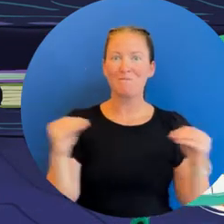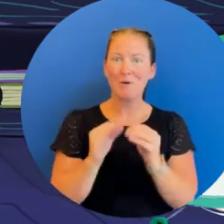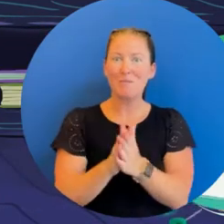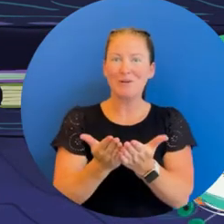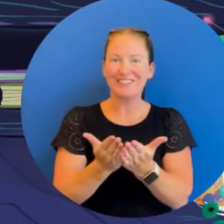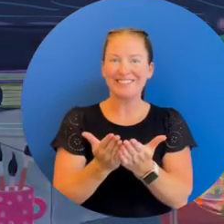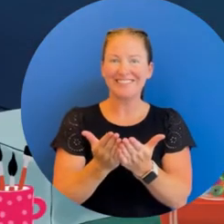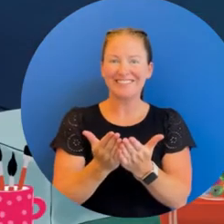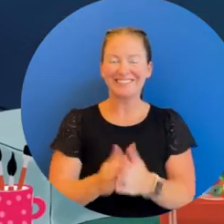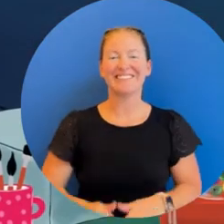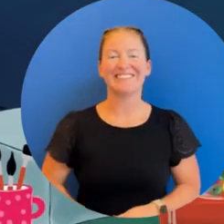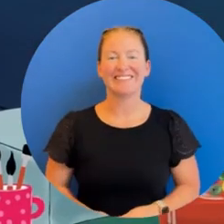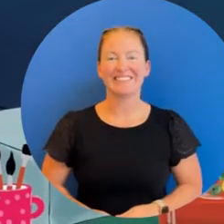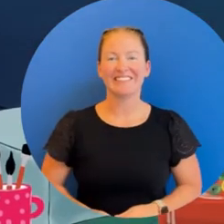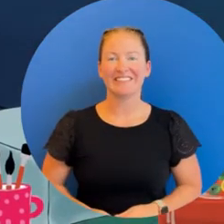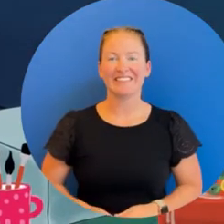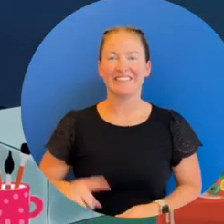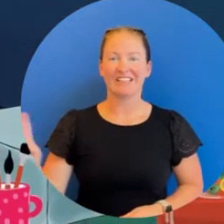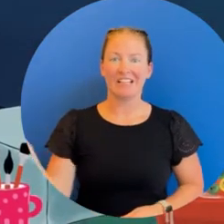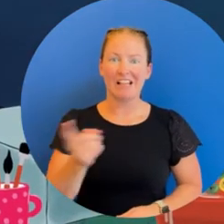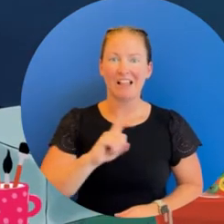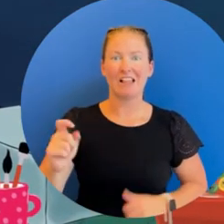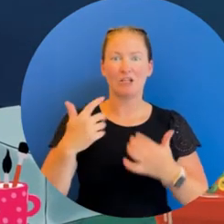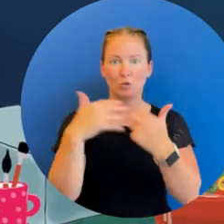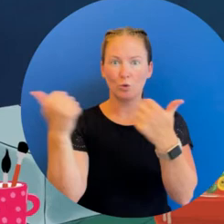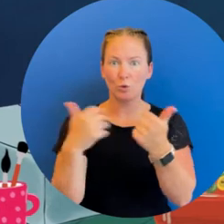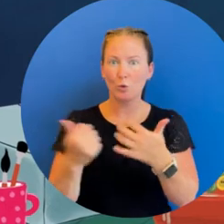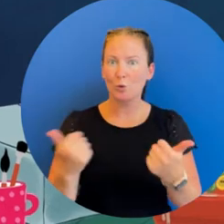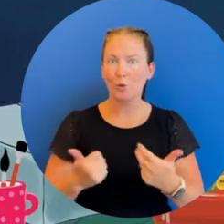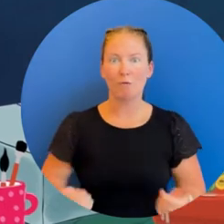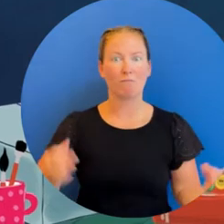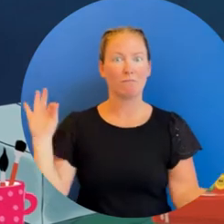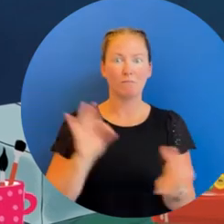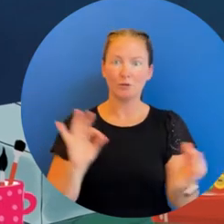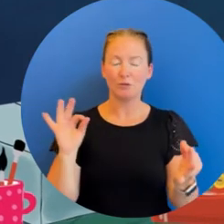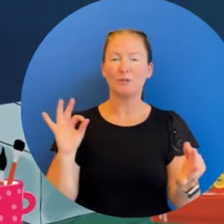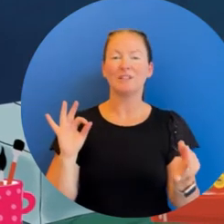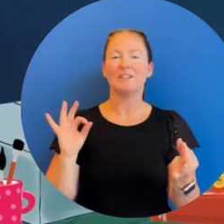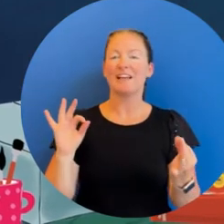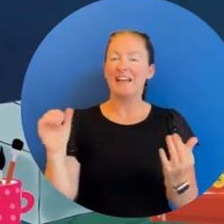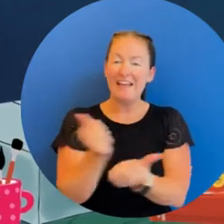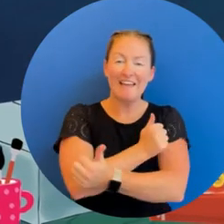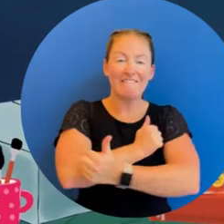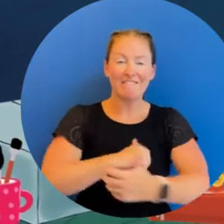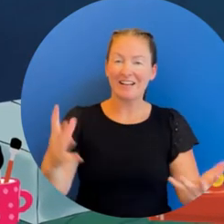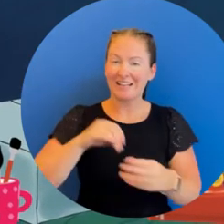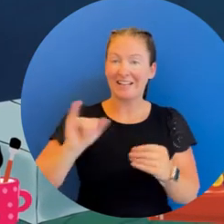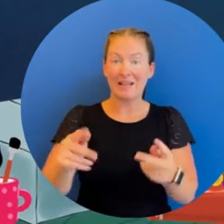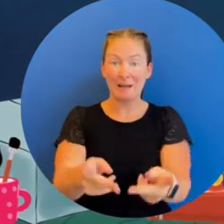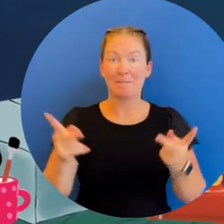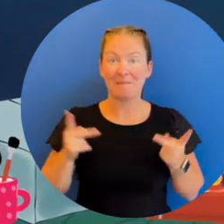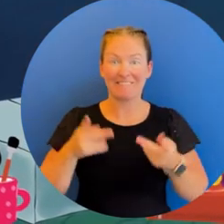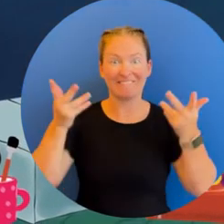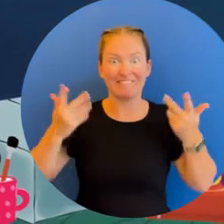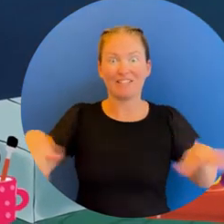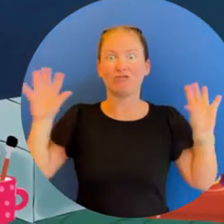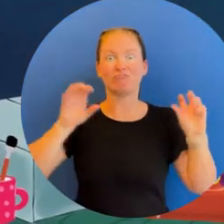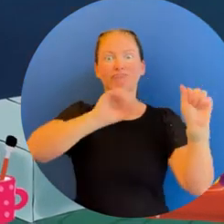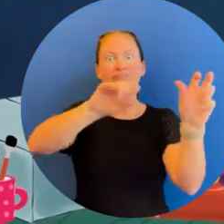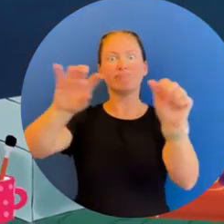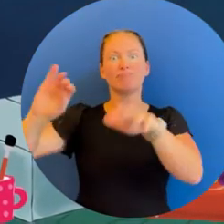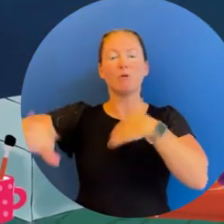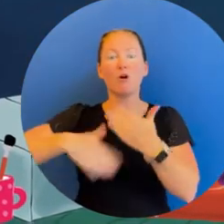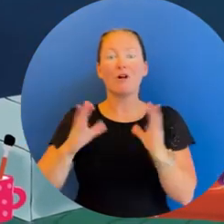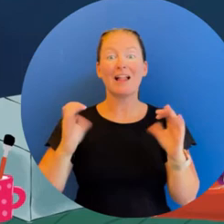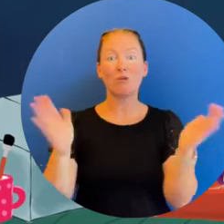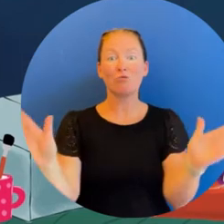for more. As it teetered and tottered and sorted with grace, it would catalog every last thing in that place. All